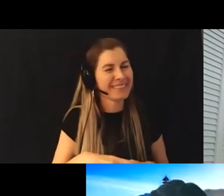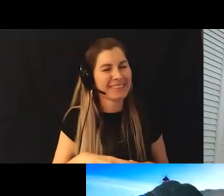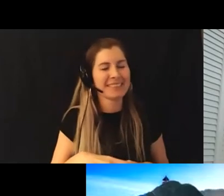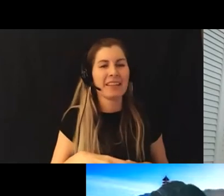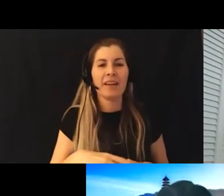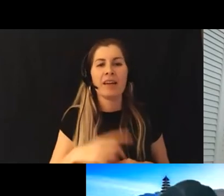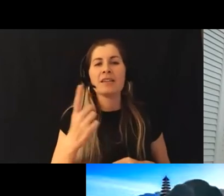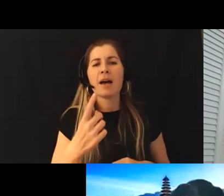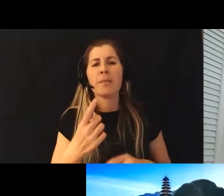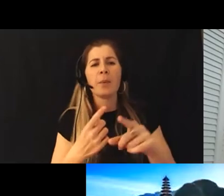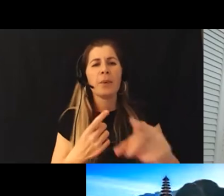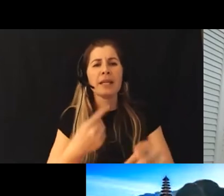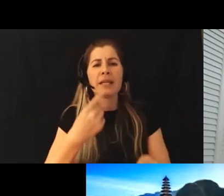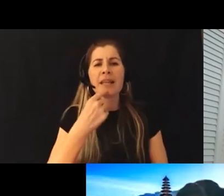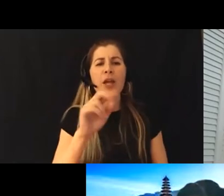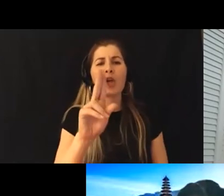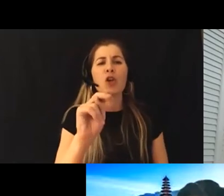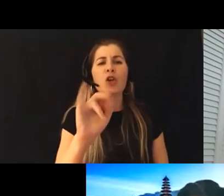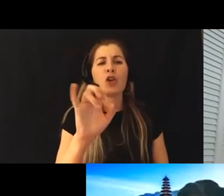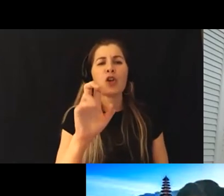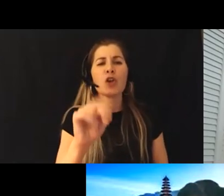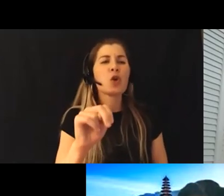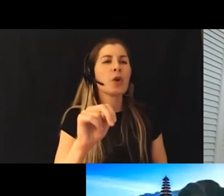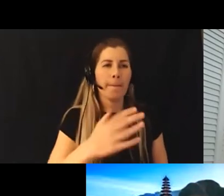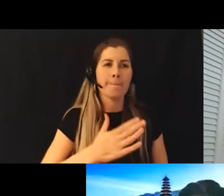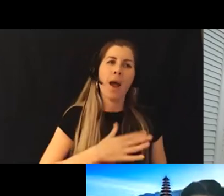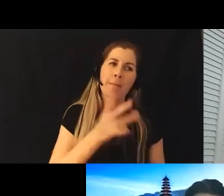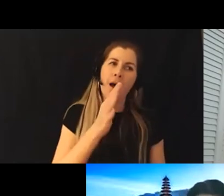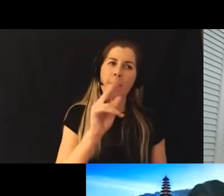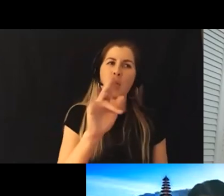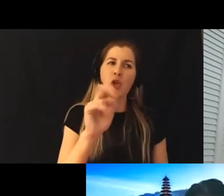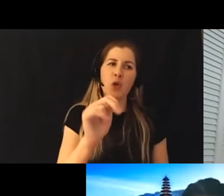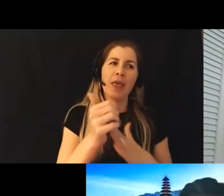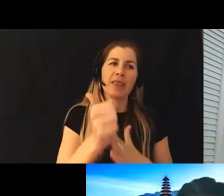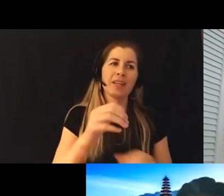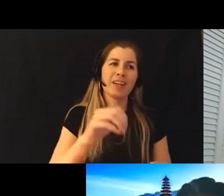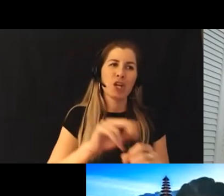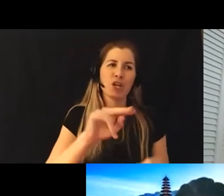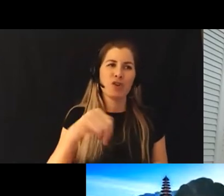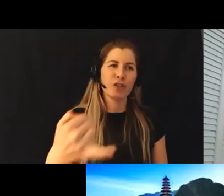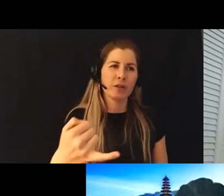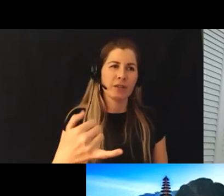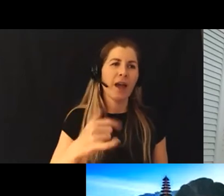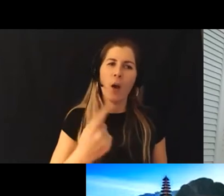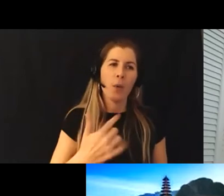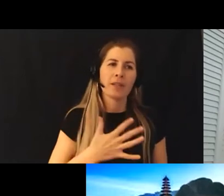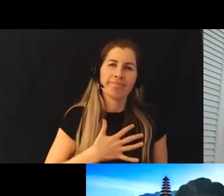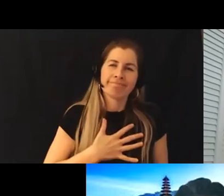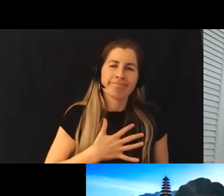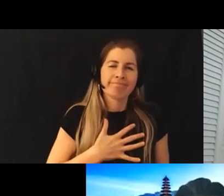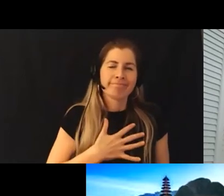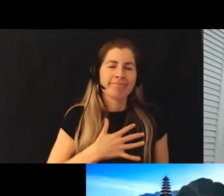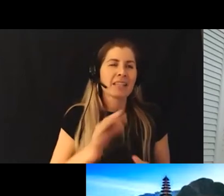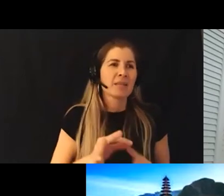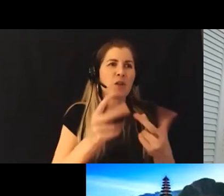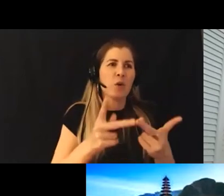someone in the chat mention unionized, and my mom's a union leader here in New Jersey. So that's always been a special place for me